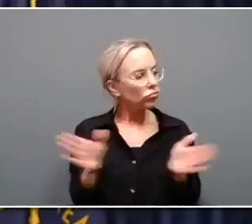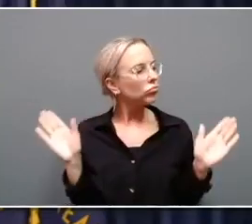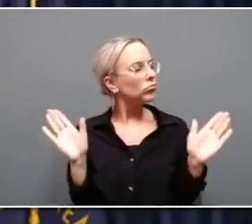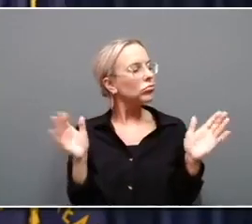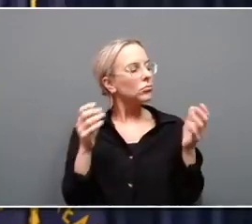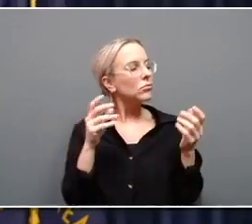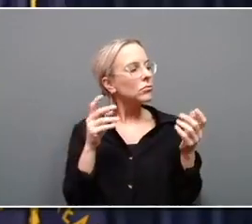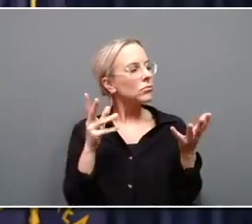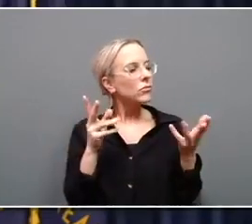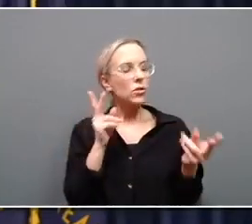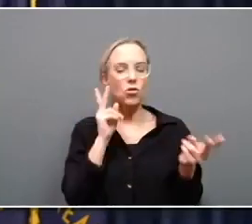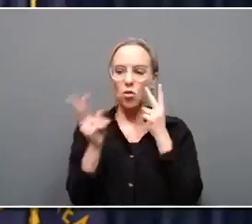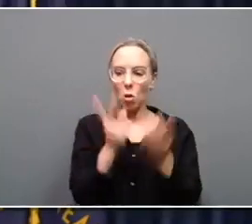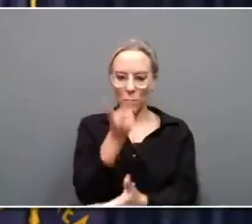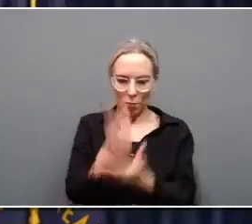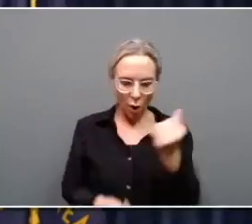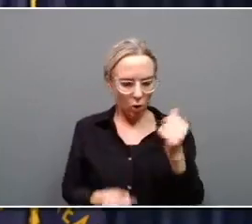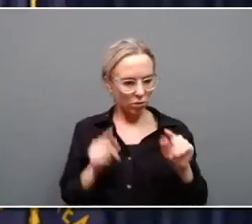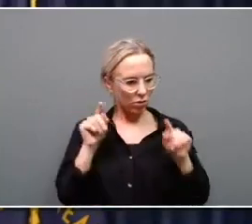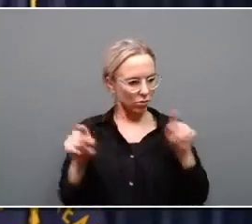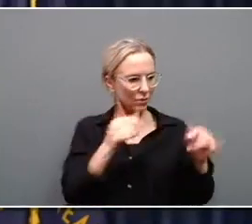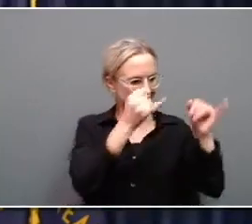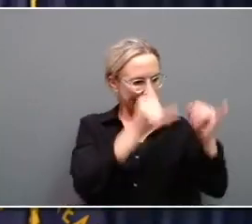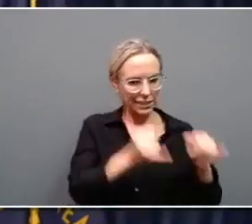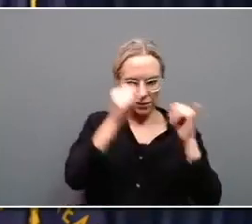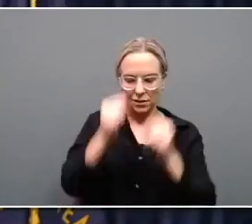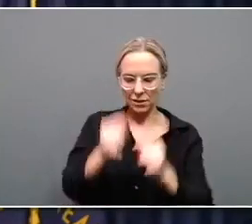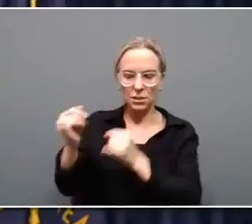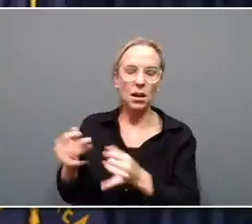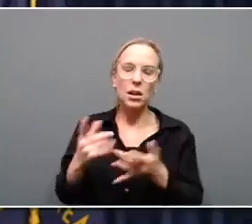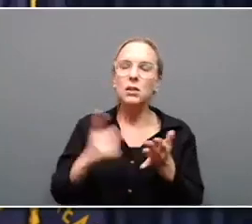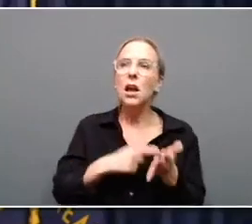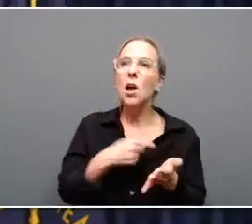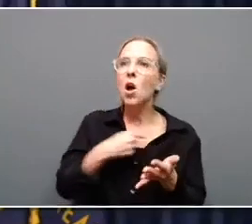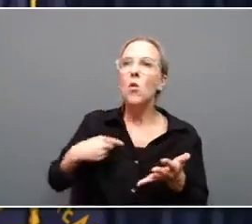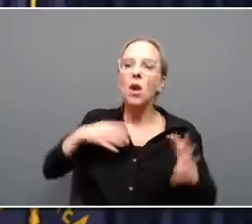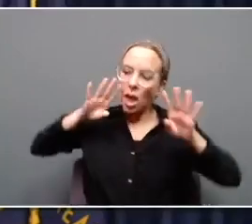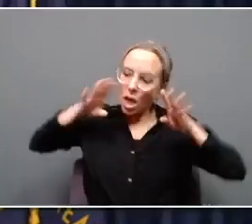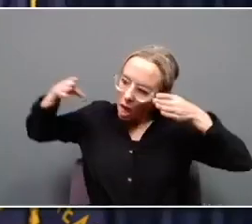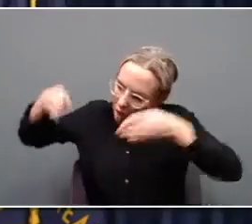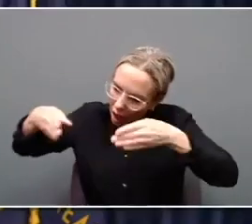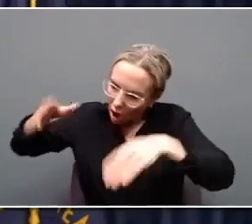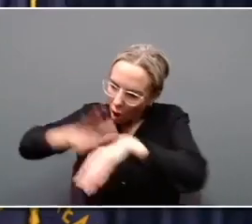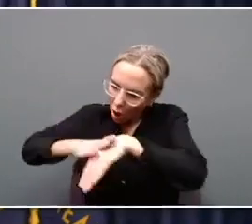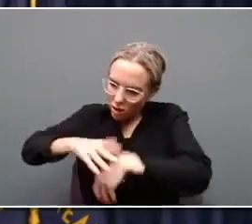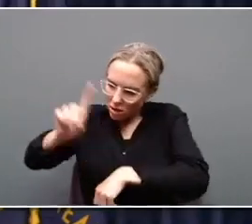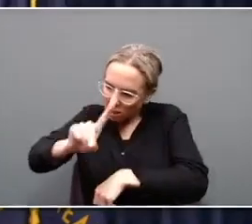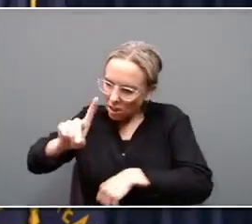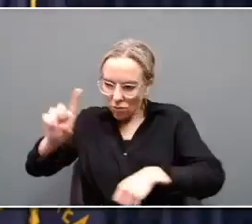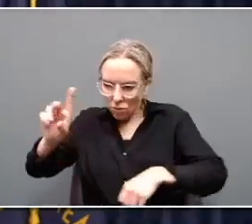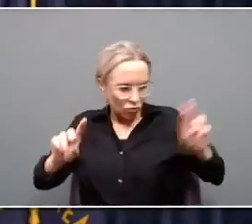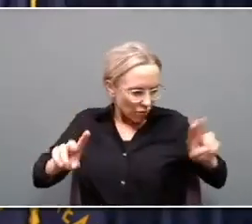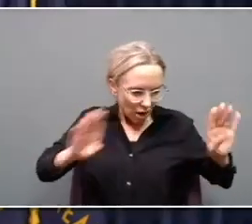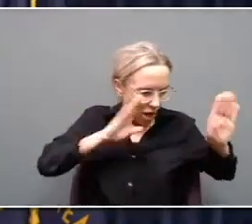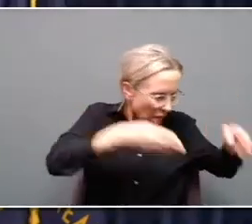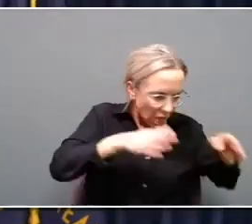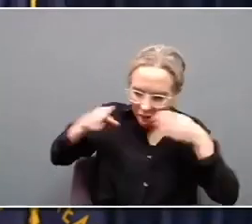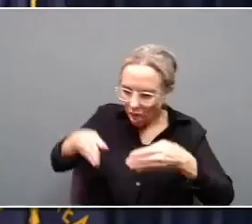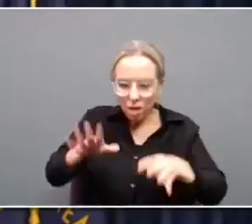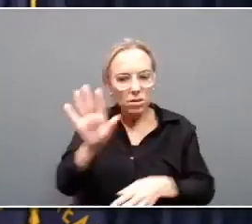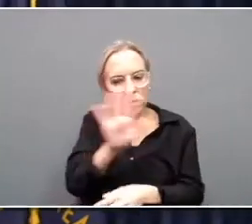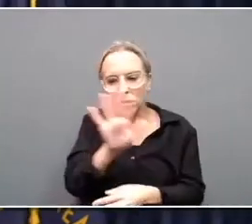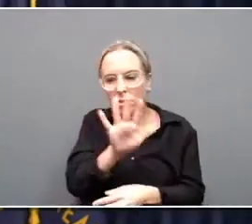ideas of individual candidates. We get caught up a lot in parties. Every campaign is driven by a